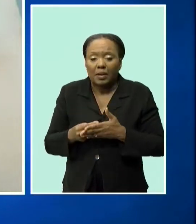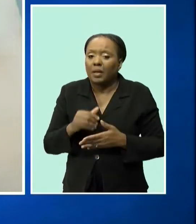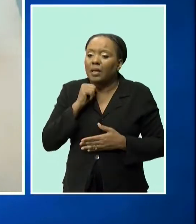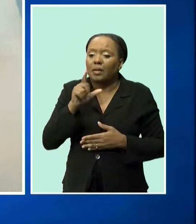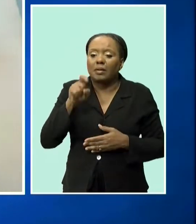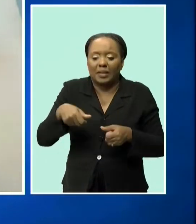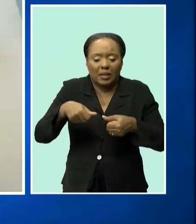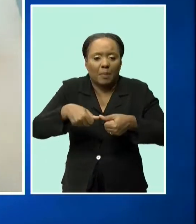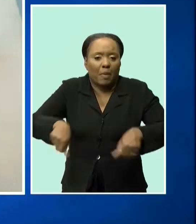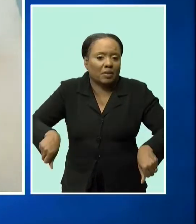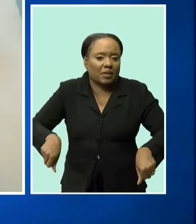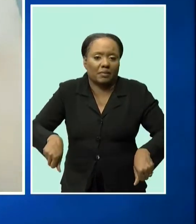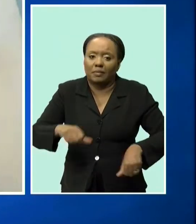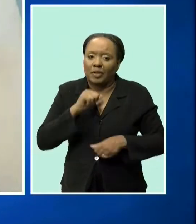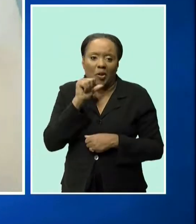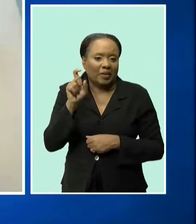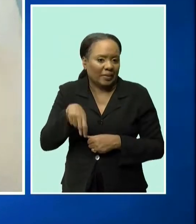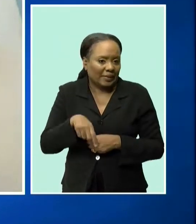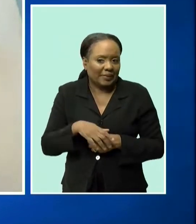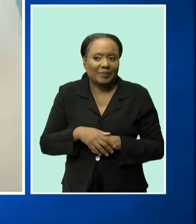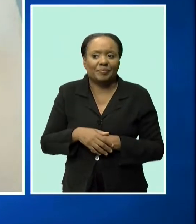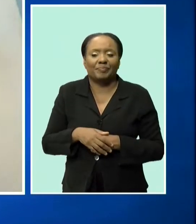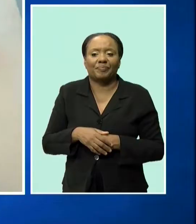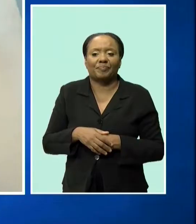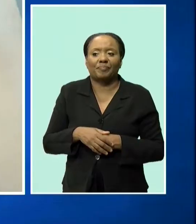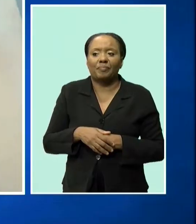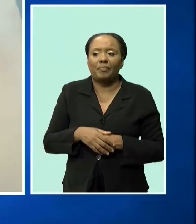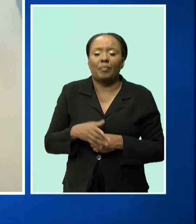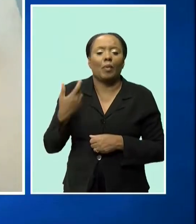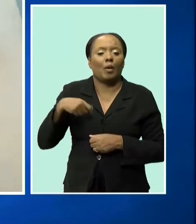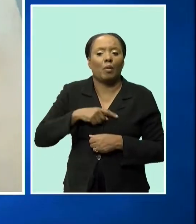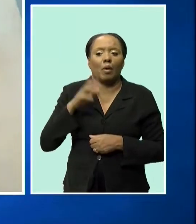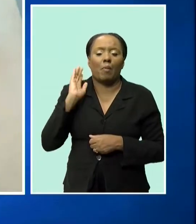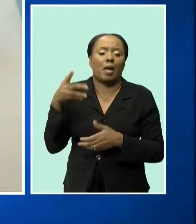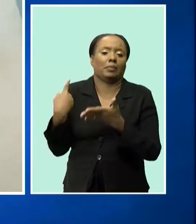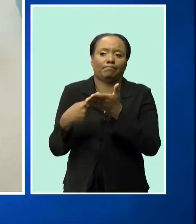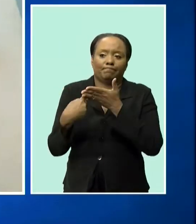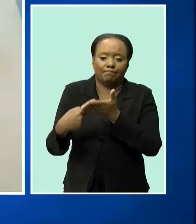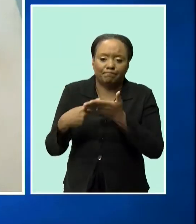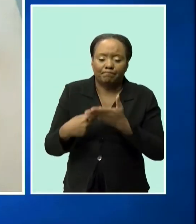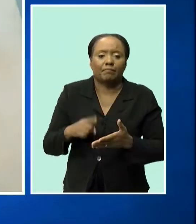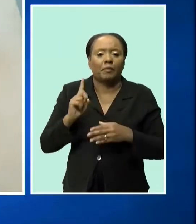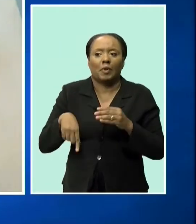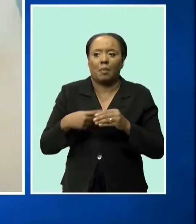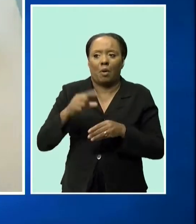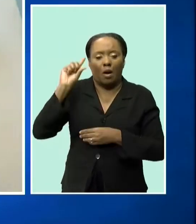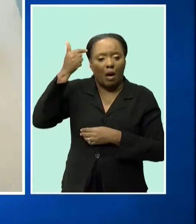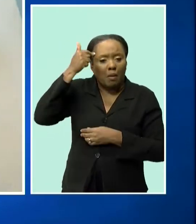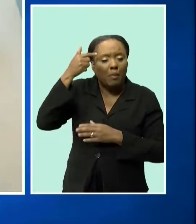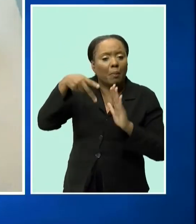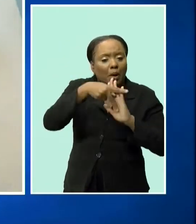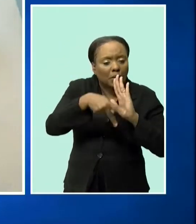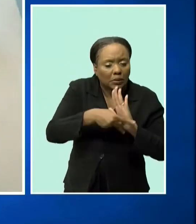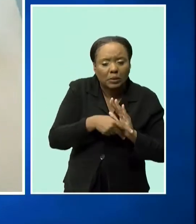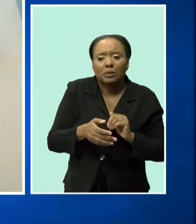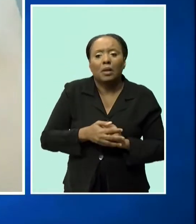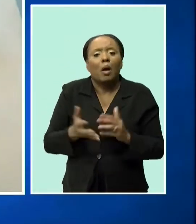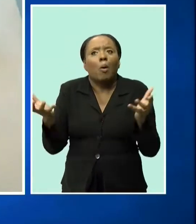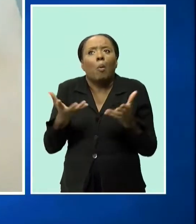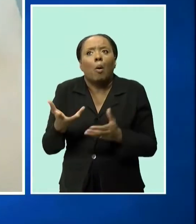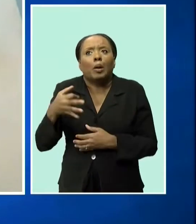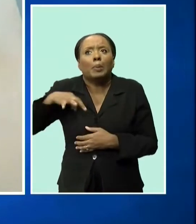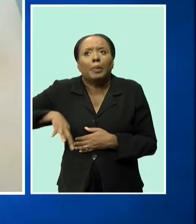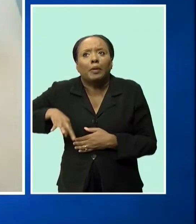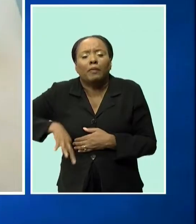that. And at our sessions, what we're going to do, we're going to talk through what is the government policy, what are the benefits, what